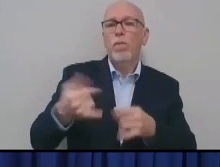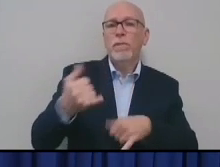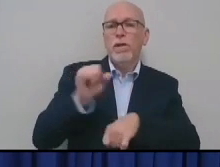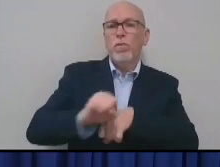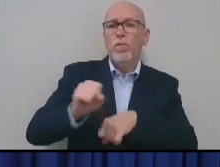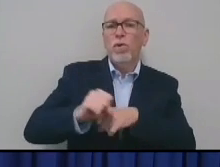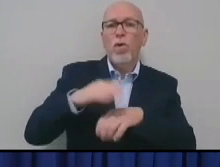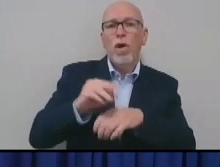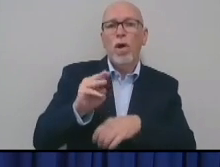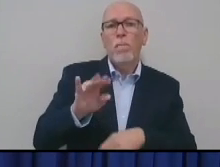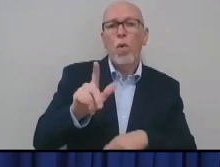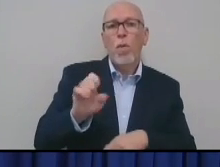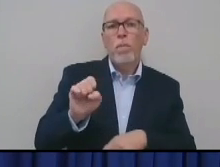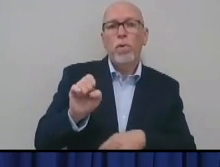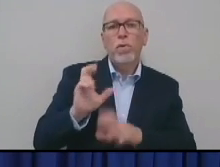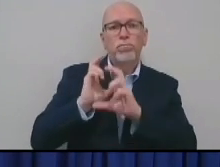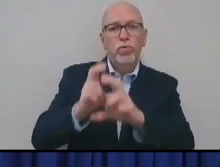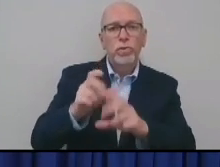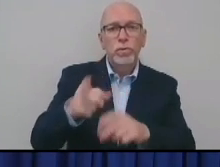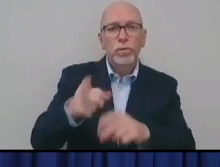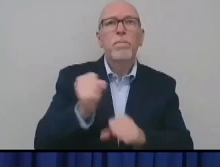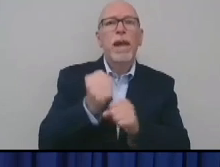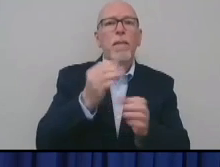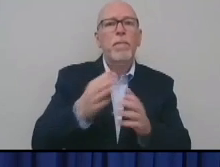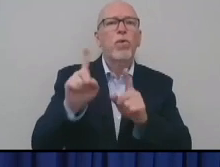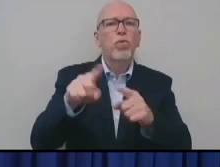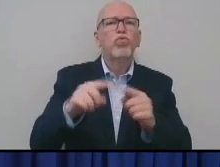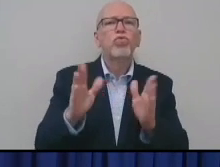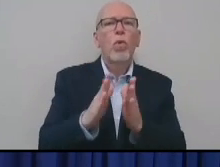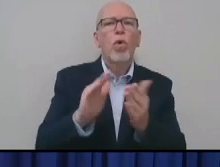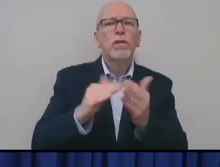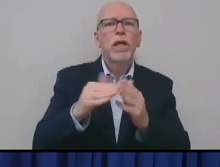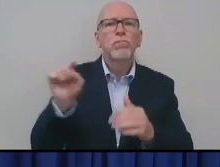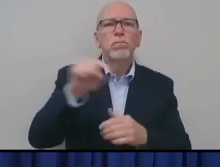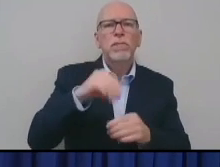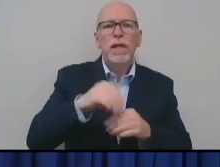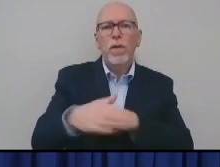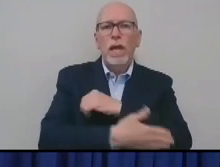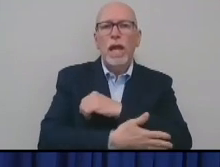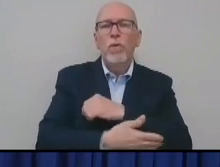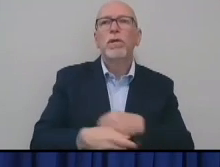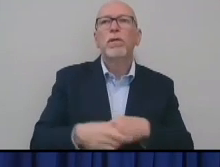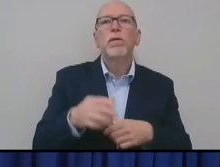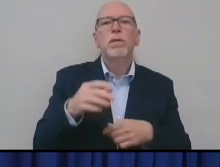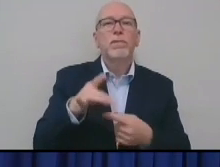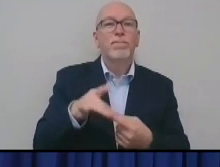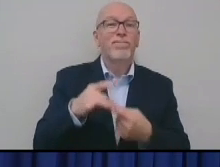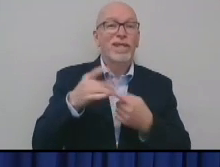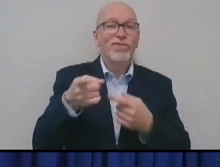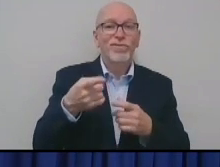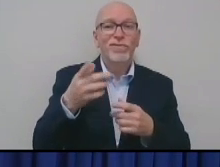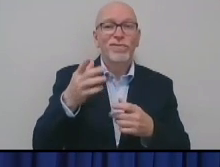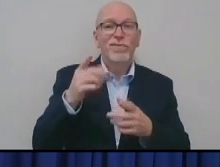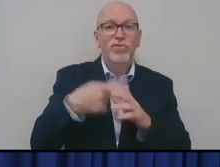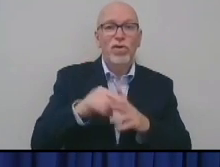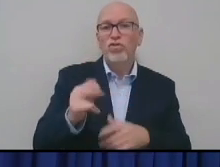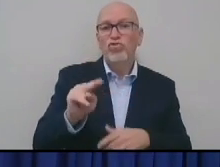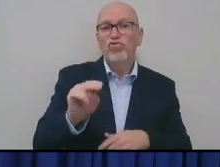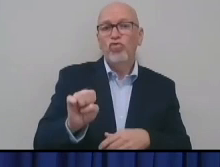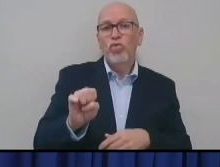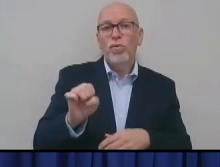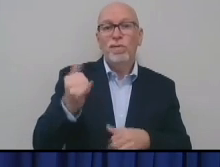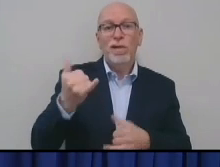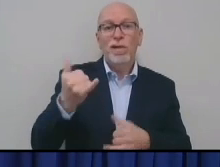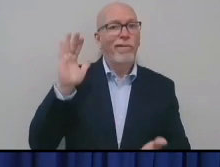units and have plans to go to the smaller communities within their county, especially starting, I think, in June as we're winding down